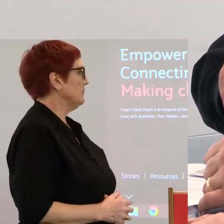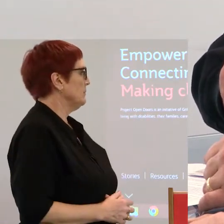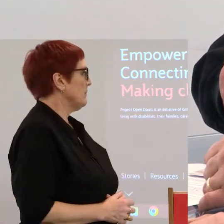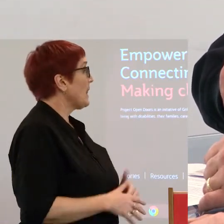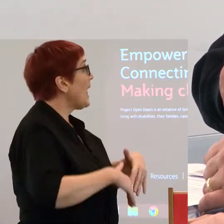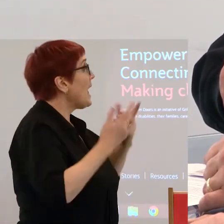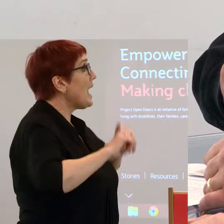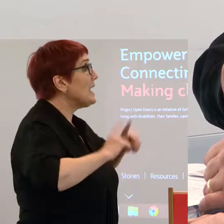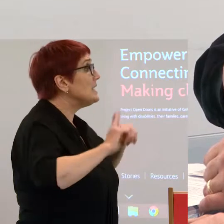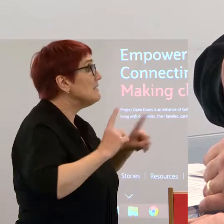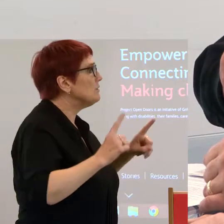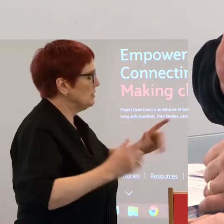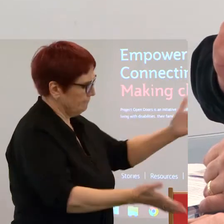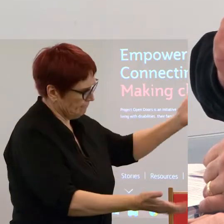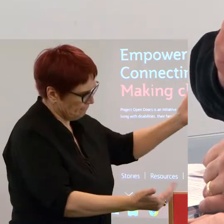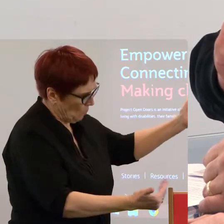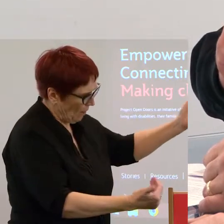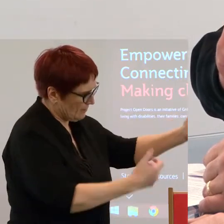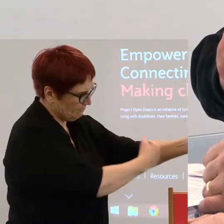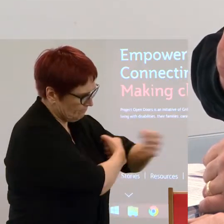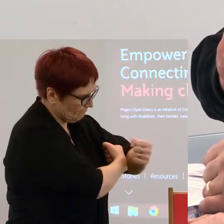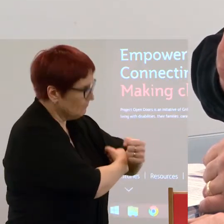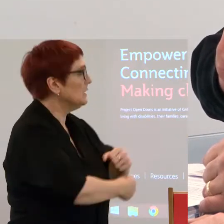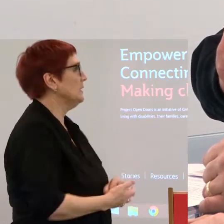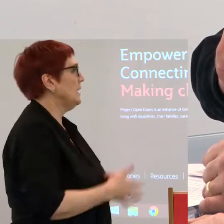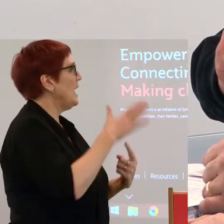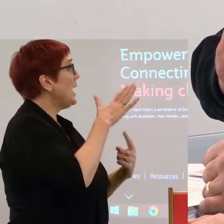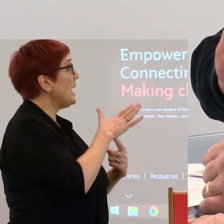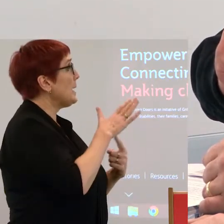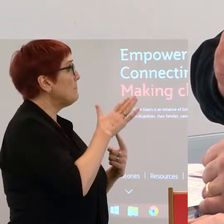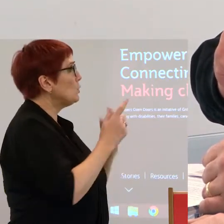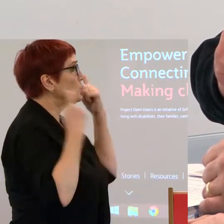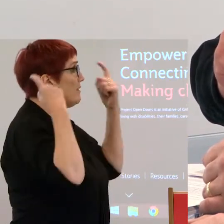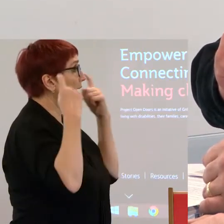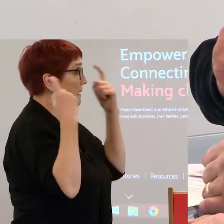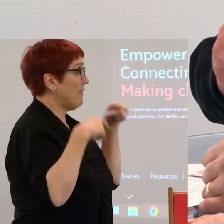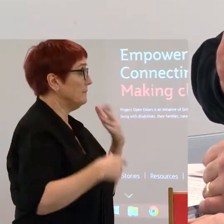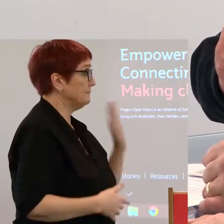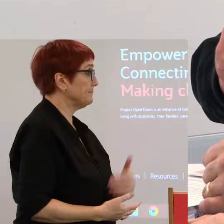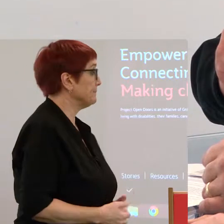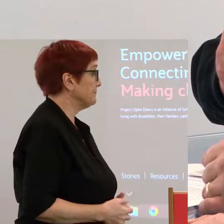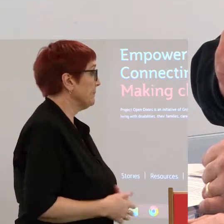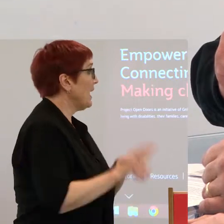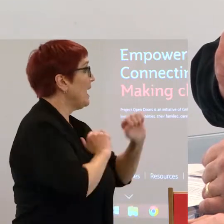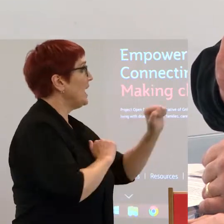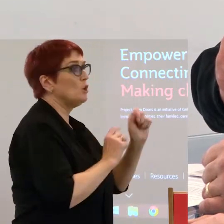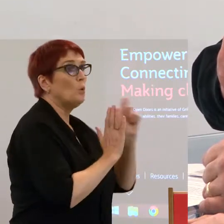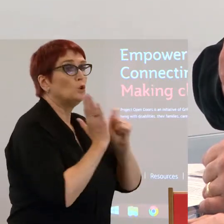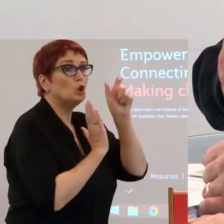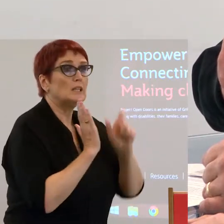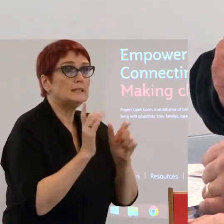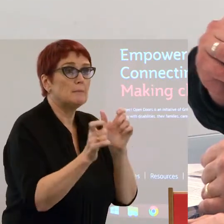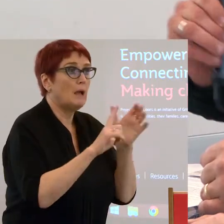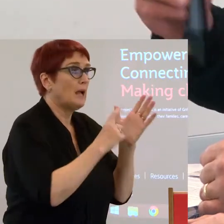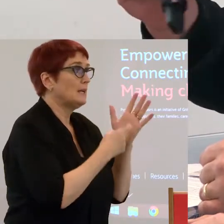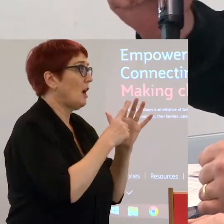where any difference is embraced. I think these are important things to ponder and consider in your journalism